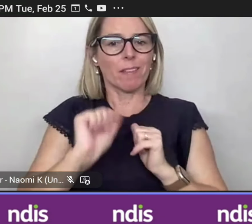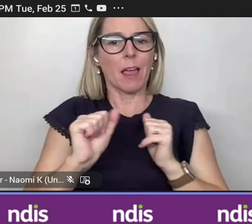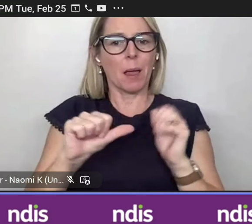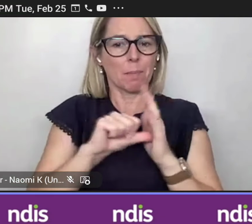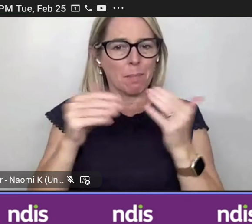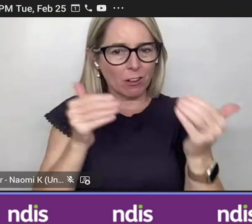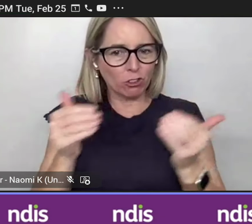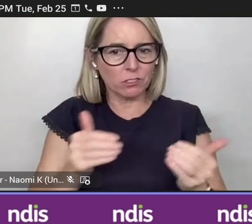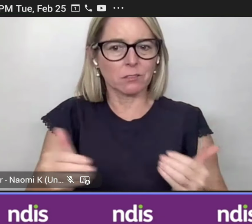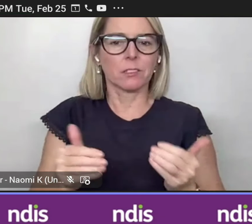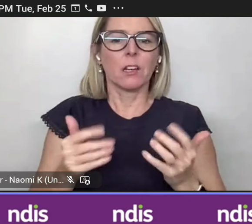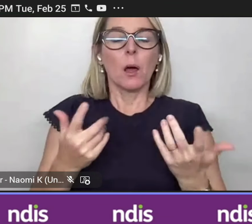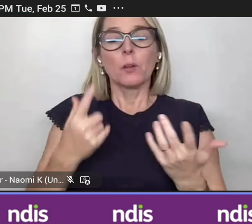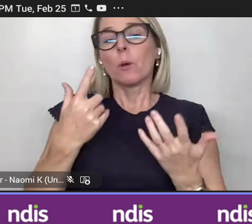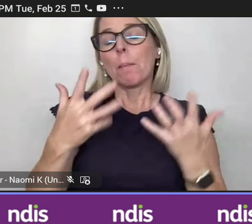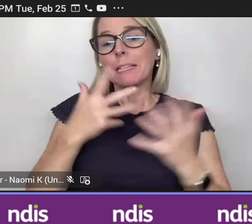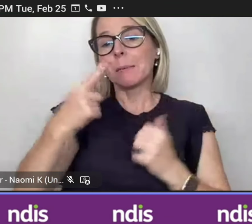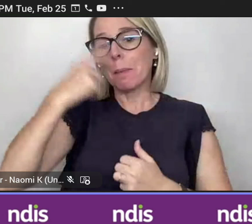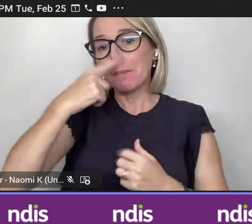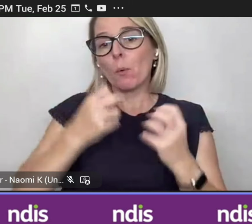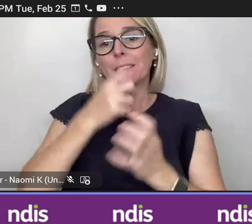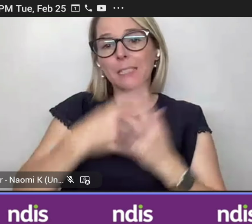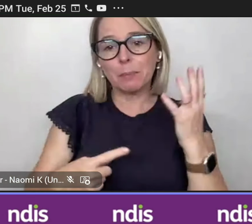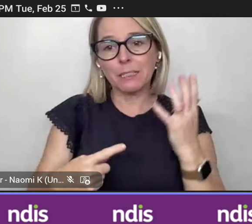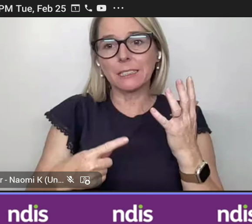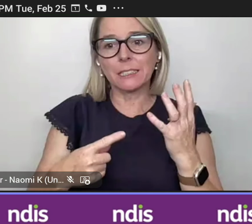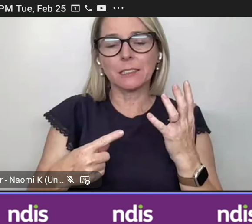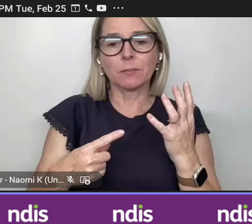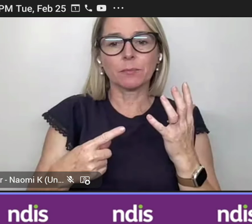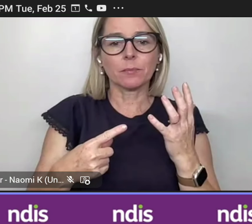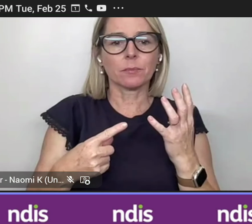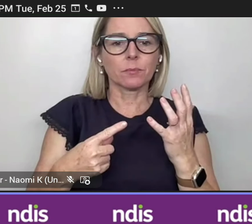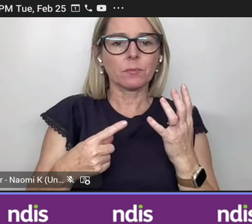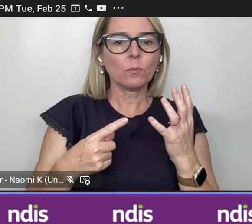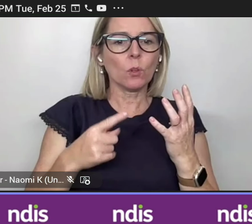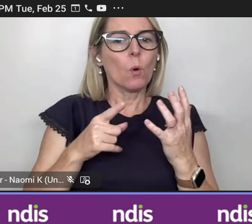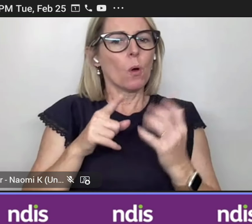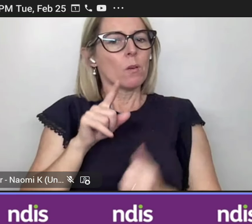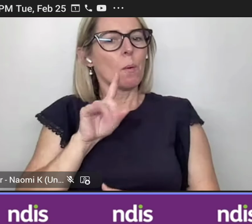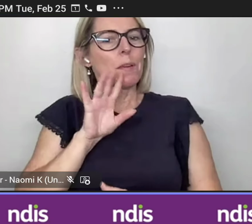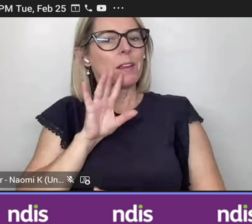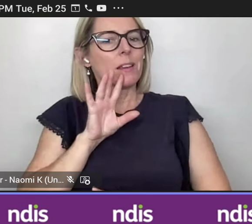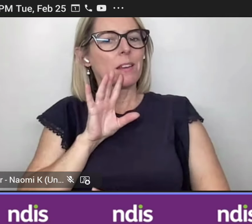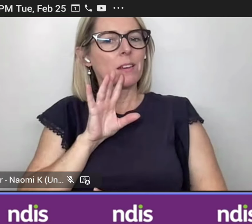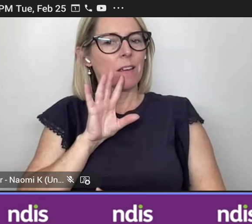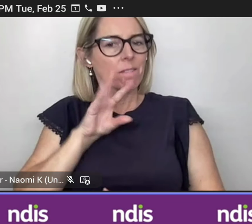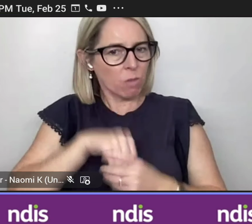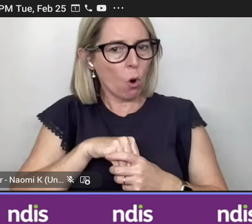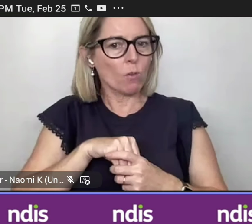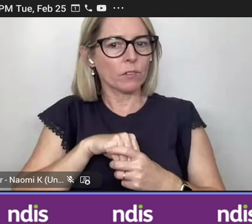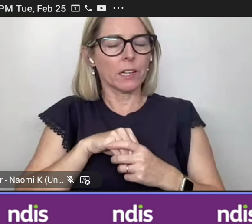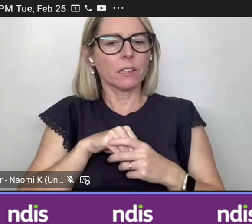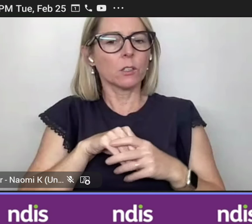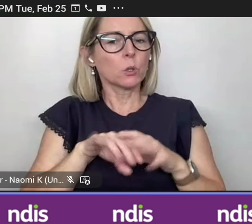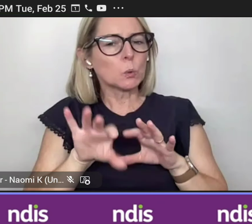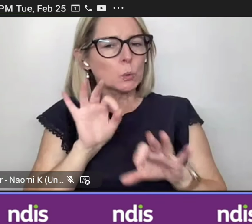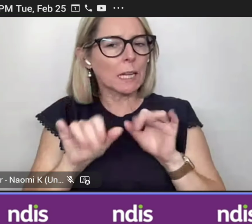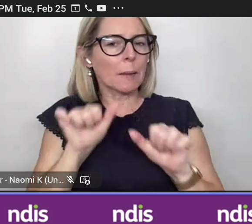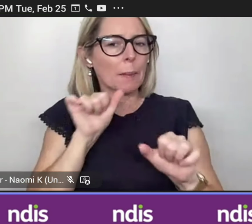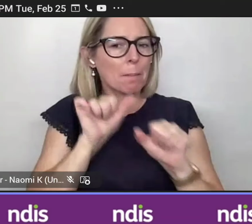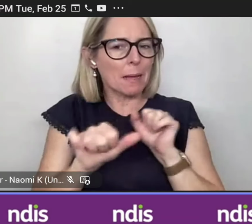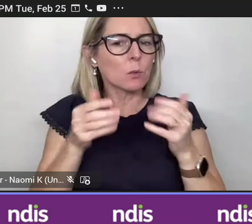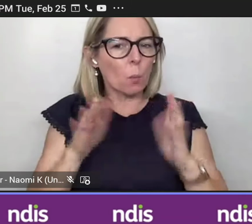collect information. So we already know that people want us to make this as simple and as easy as possible for people so that